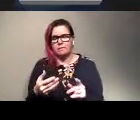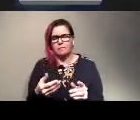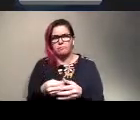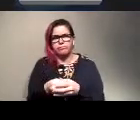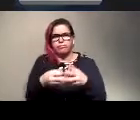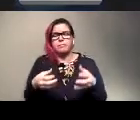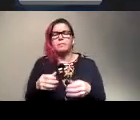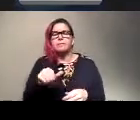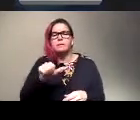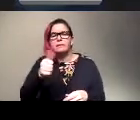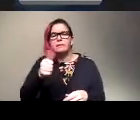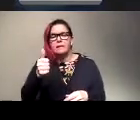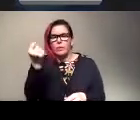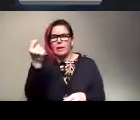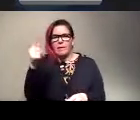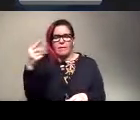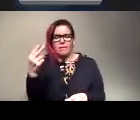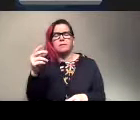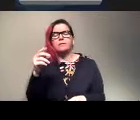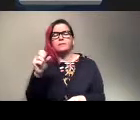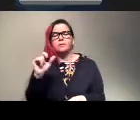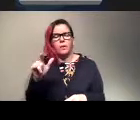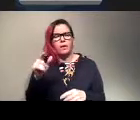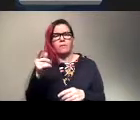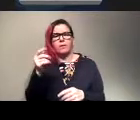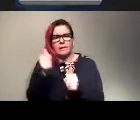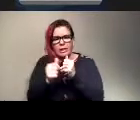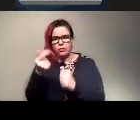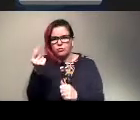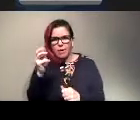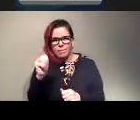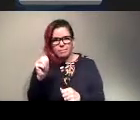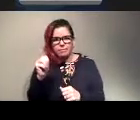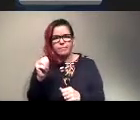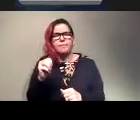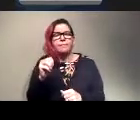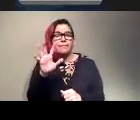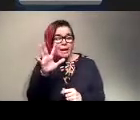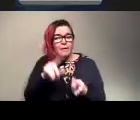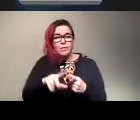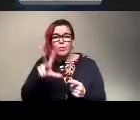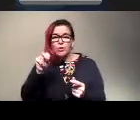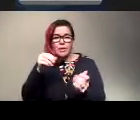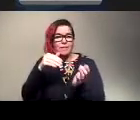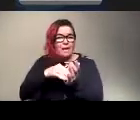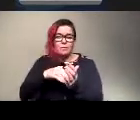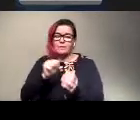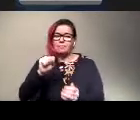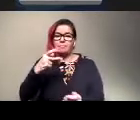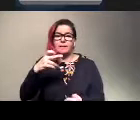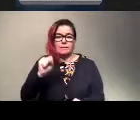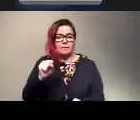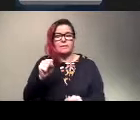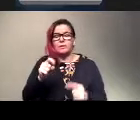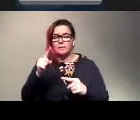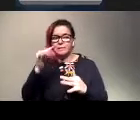11th soil bacteria per gram of soil, and there can be anywhere from 5 to 30,000 species. So it's an extremely diverse and